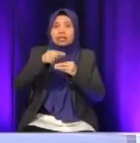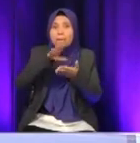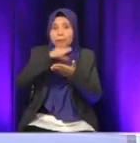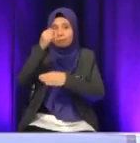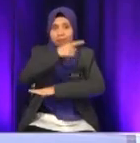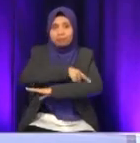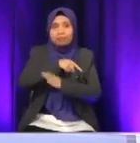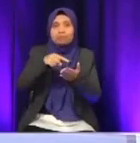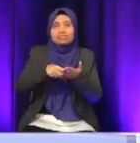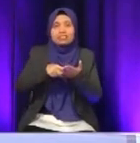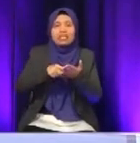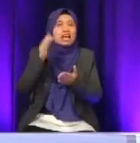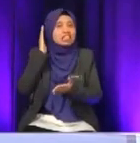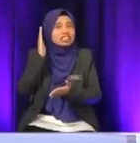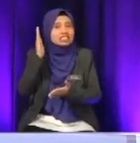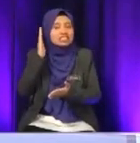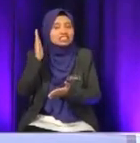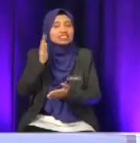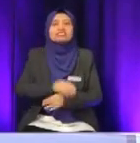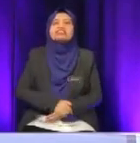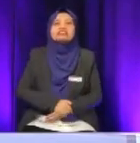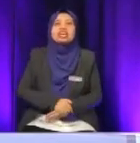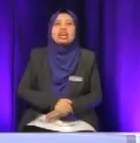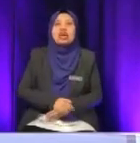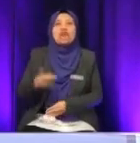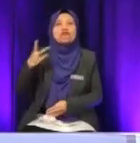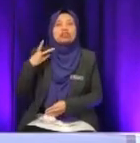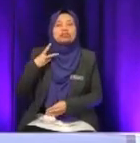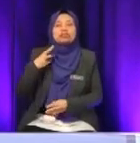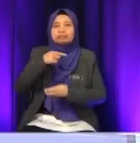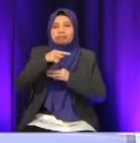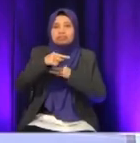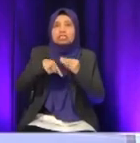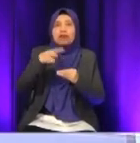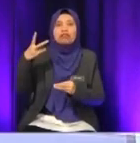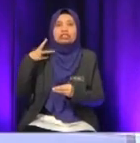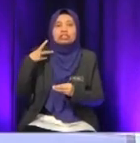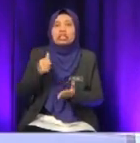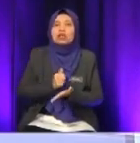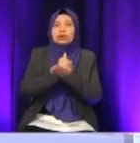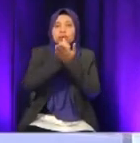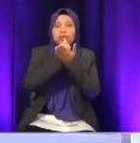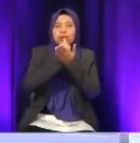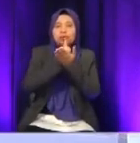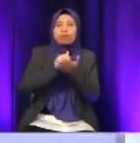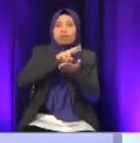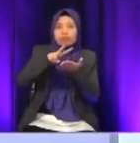and listening and as well as volunteering especially. So please share this with